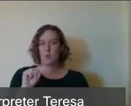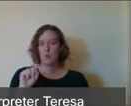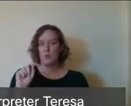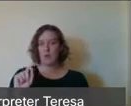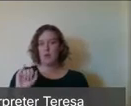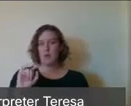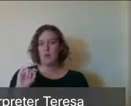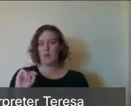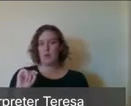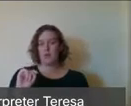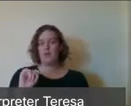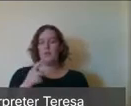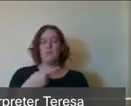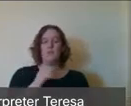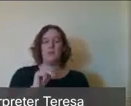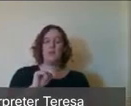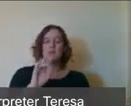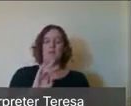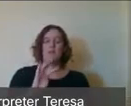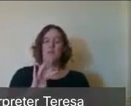game pin